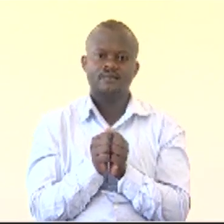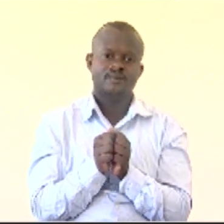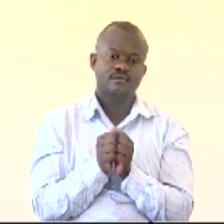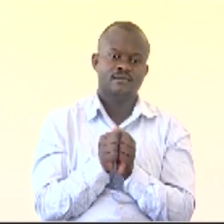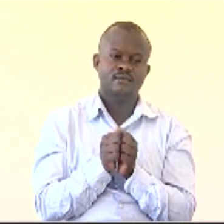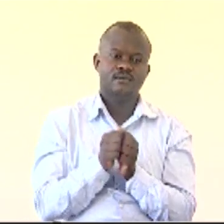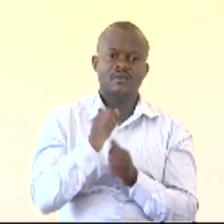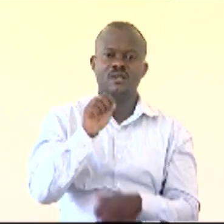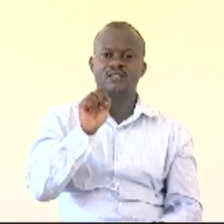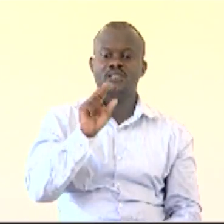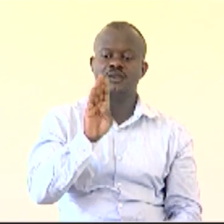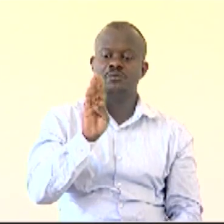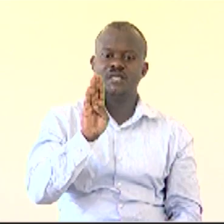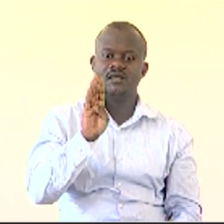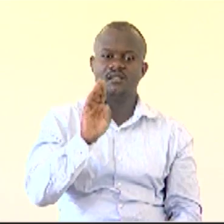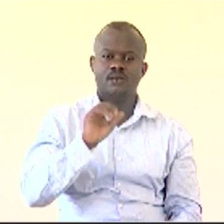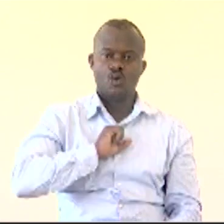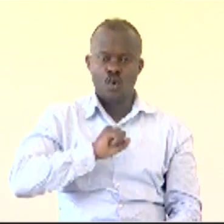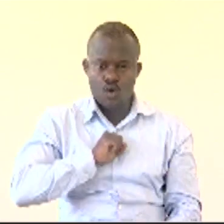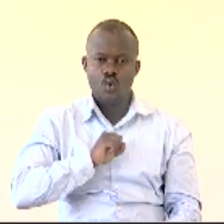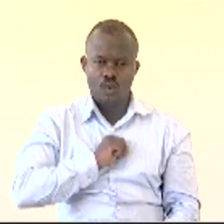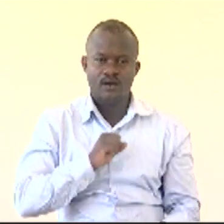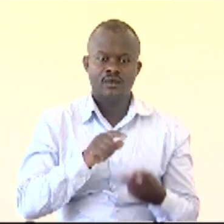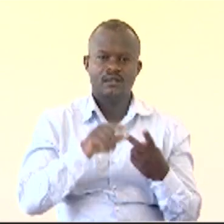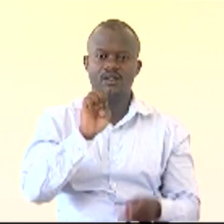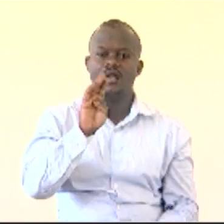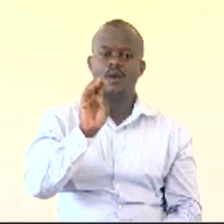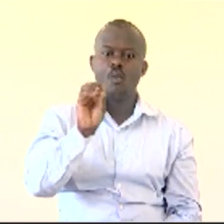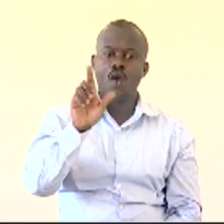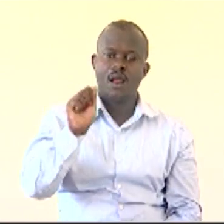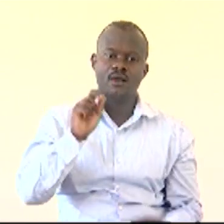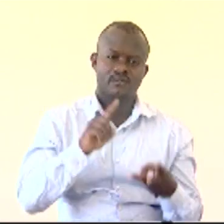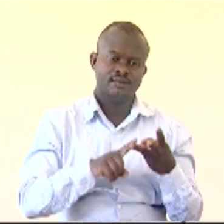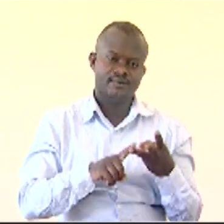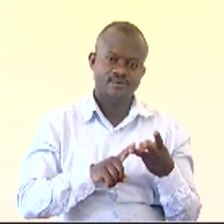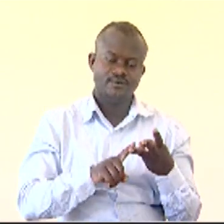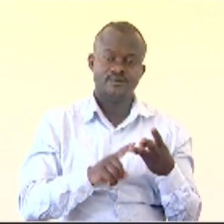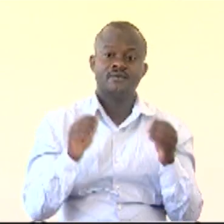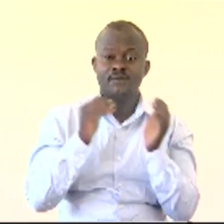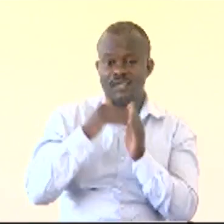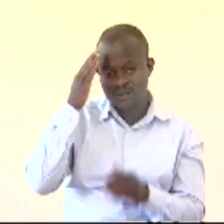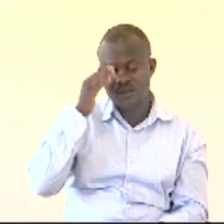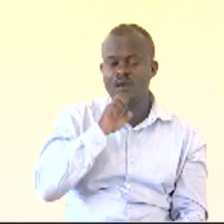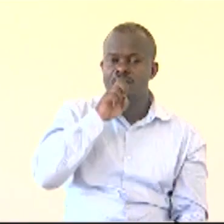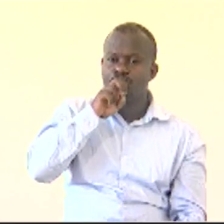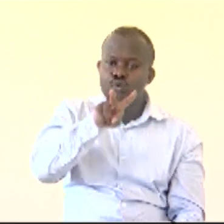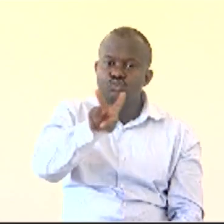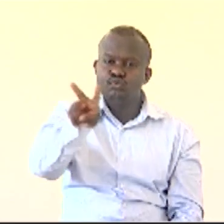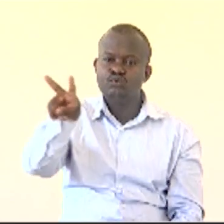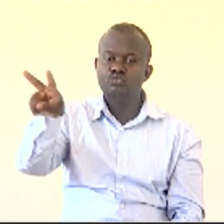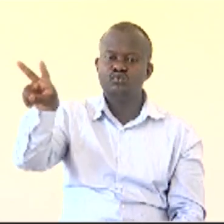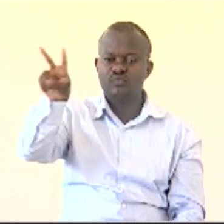tuberculosis. We're going to discuss about Ebola. And you know Ebola, a very contagious